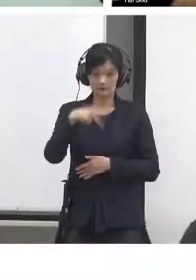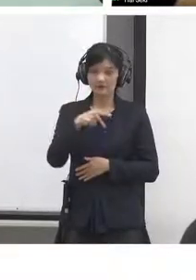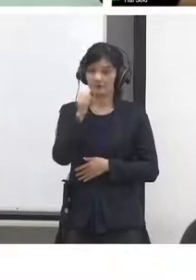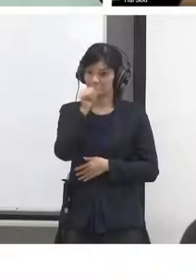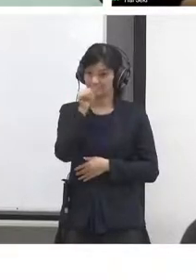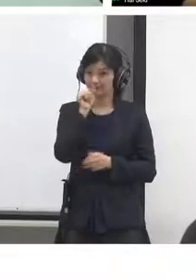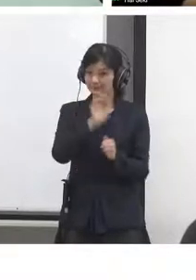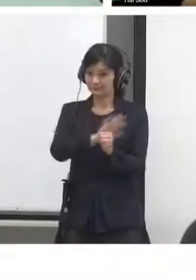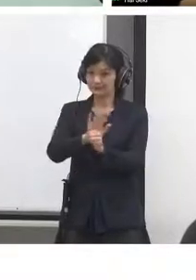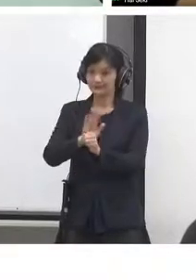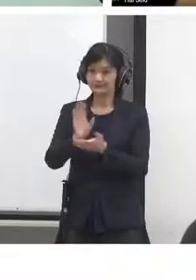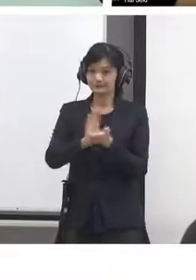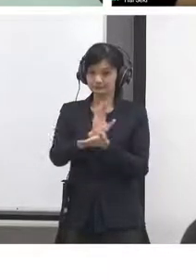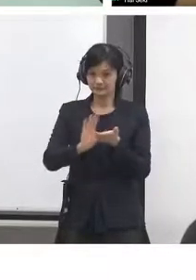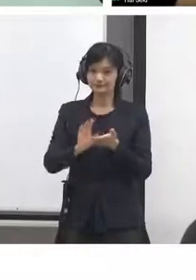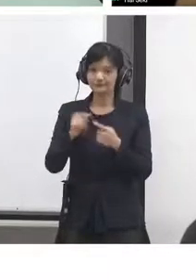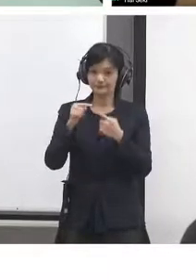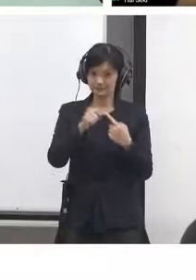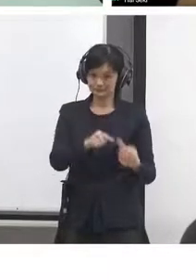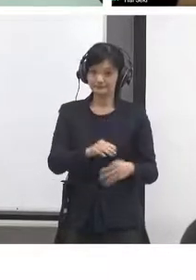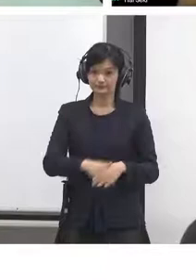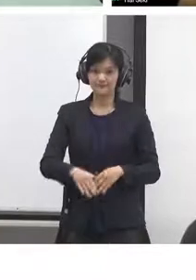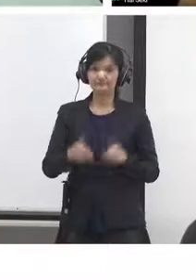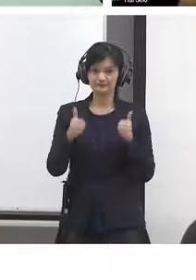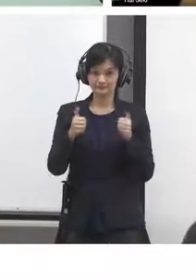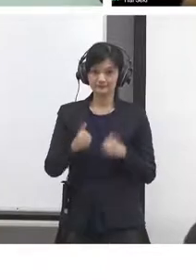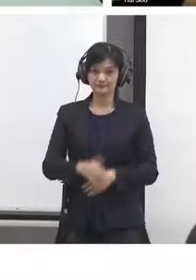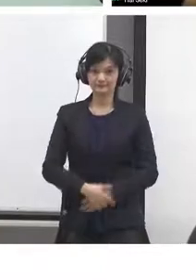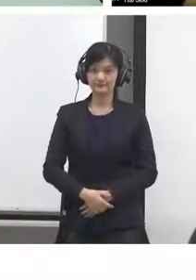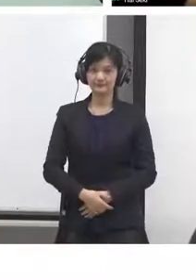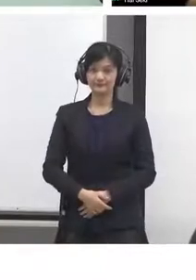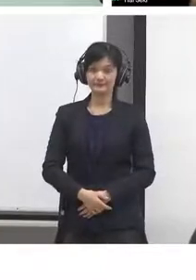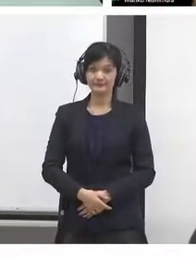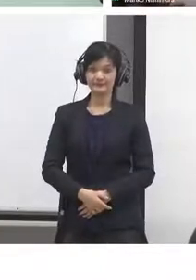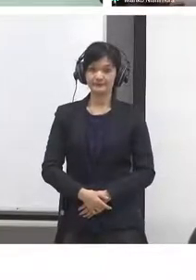Mariko-san is from other organization?